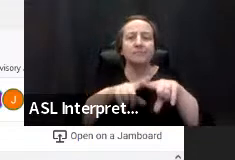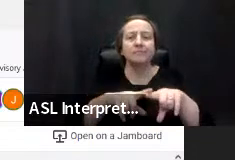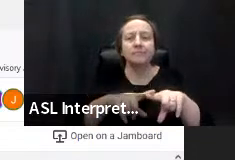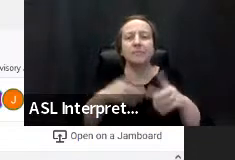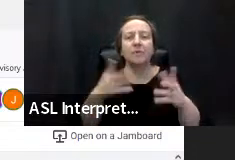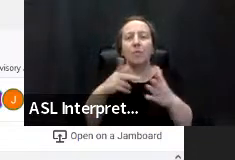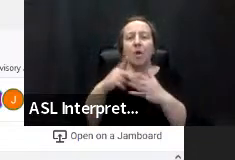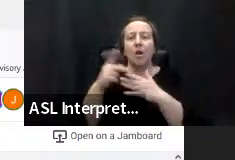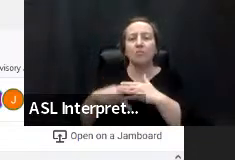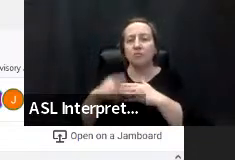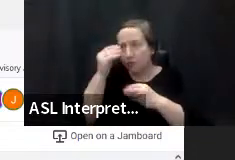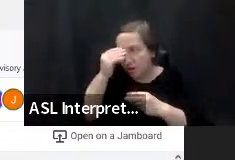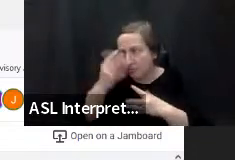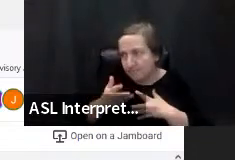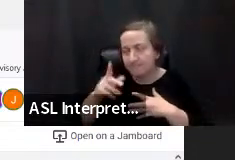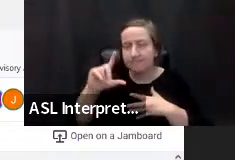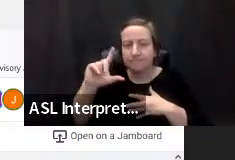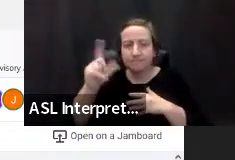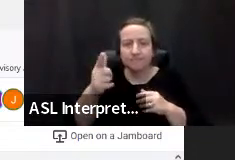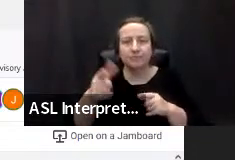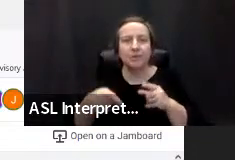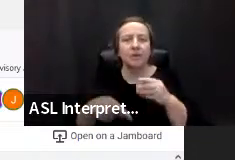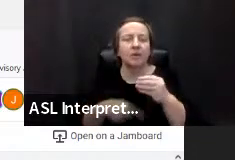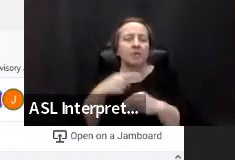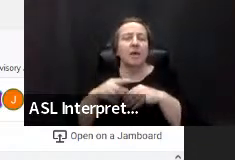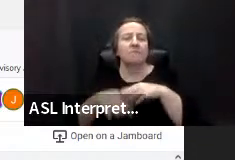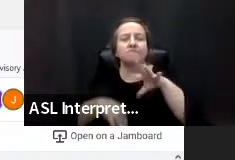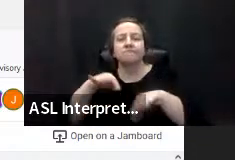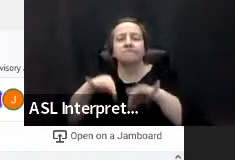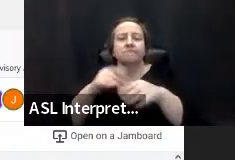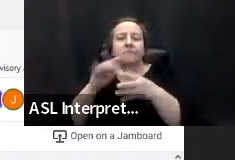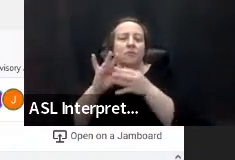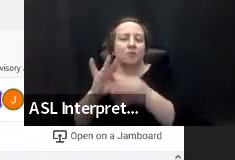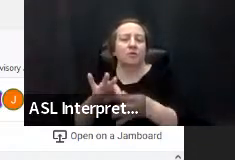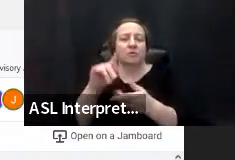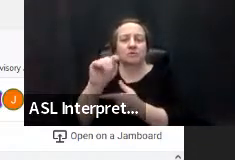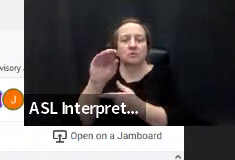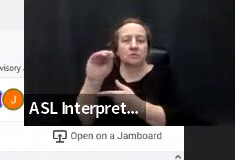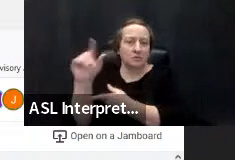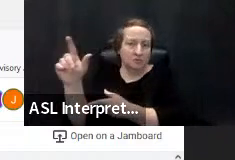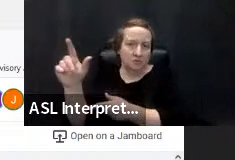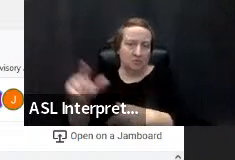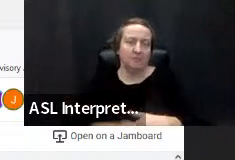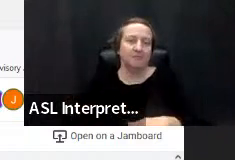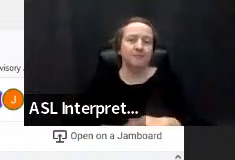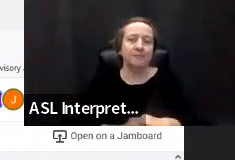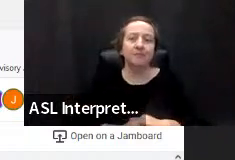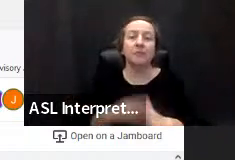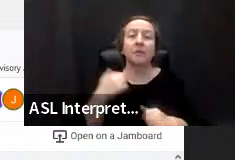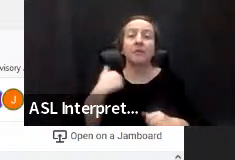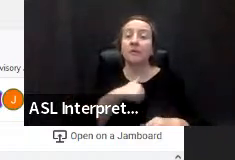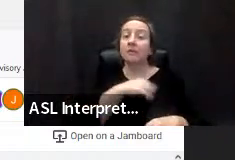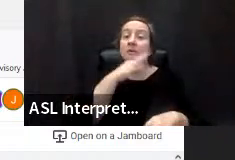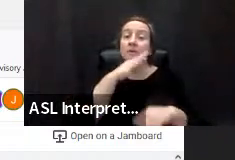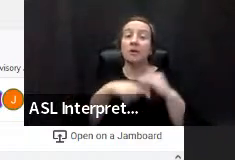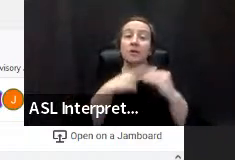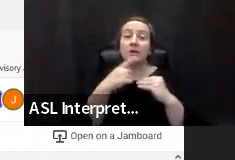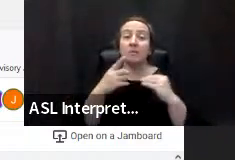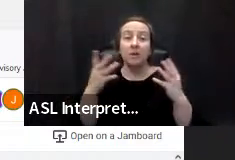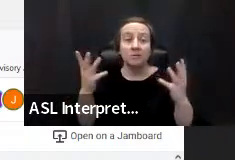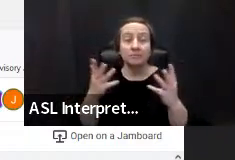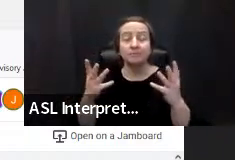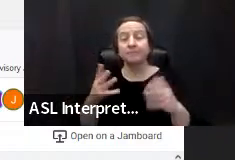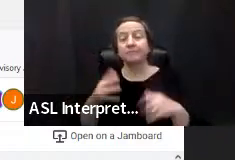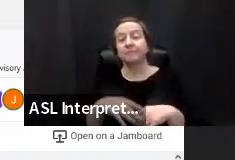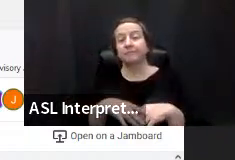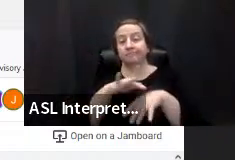program in a future CAG meeting about tolling. We talked about quickly the